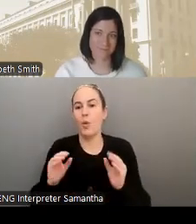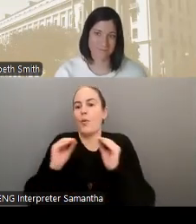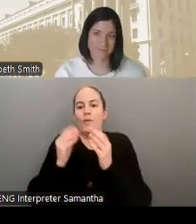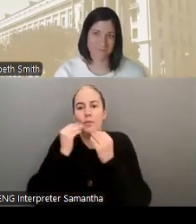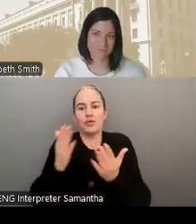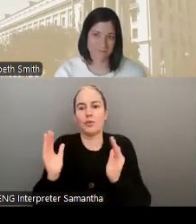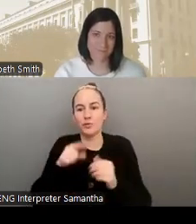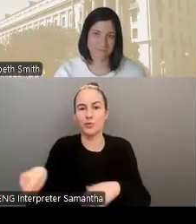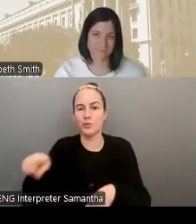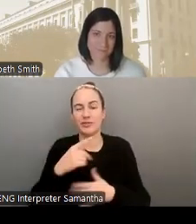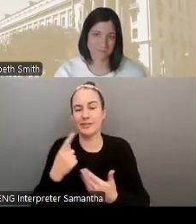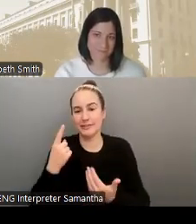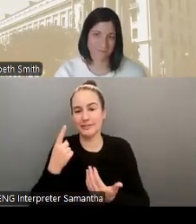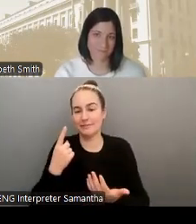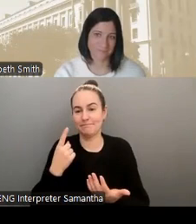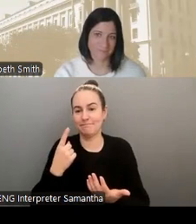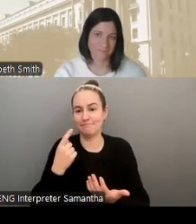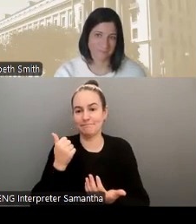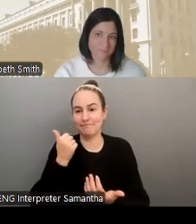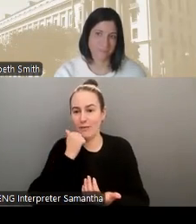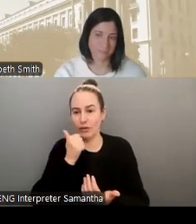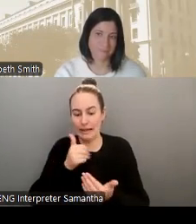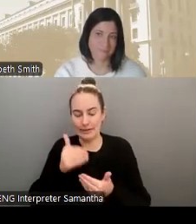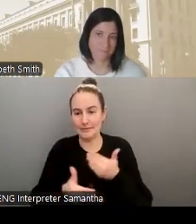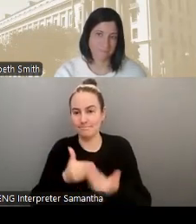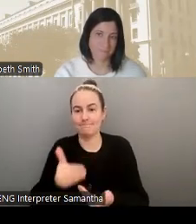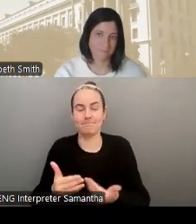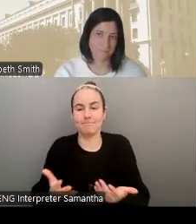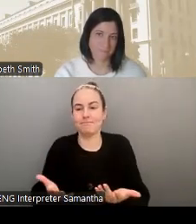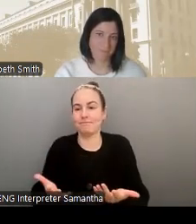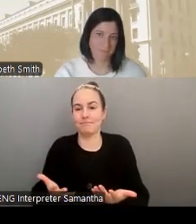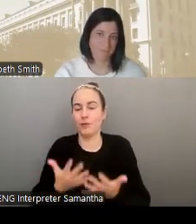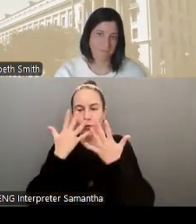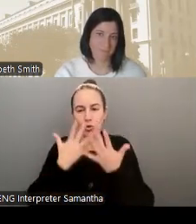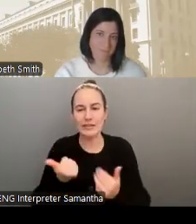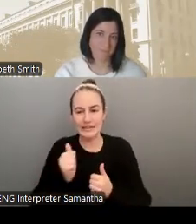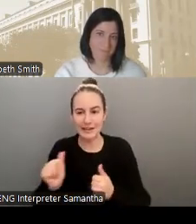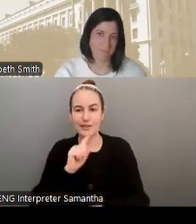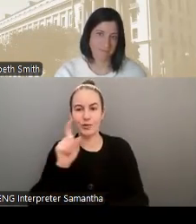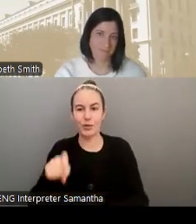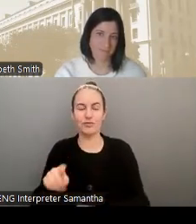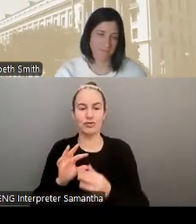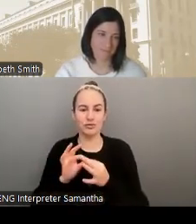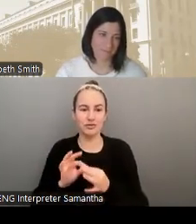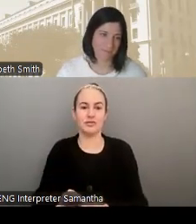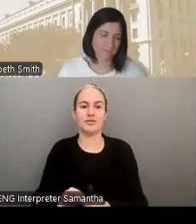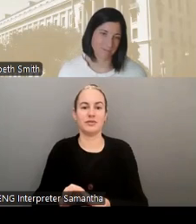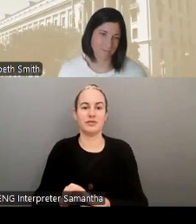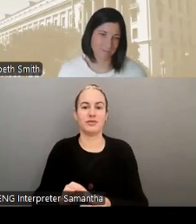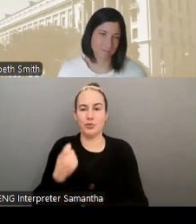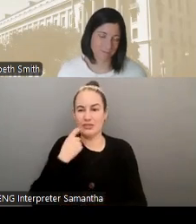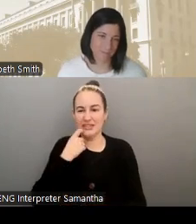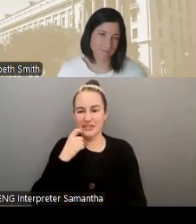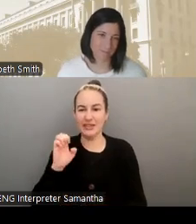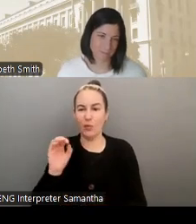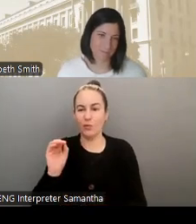at a time based on the information that we're provided. So unfortunately, any questions that are related to the executive orders or